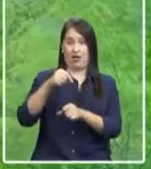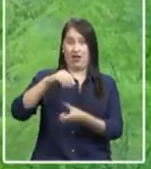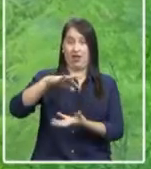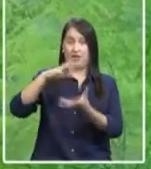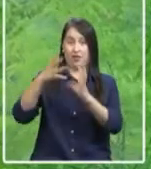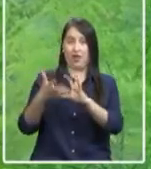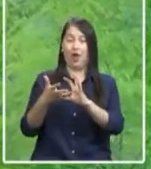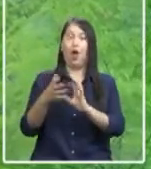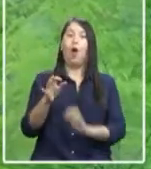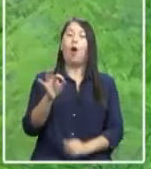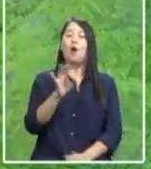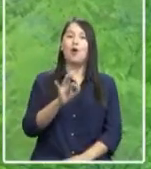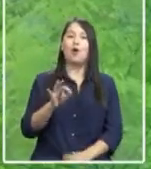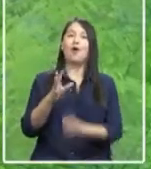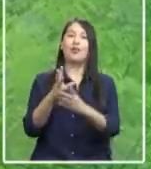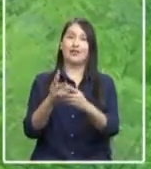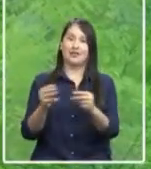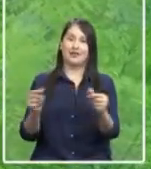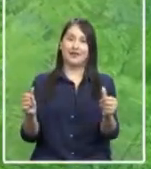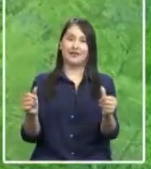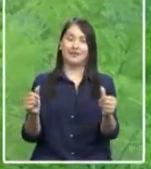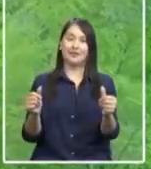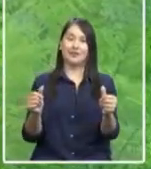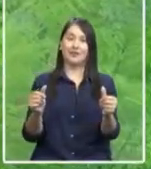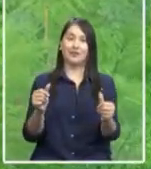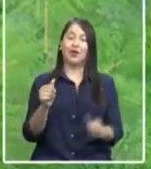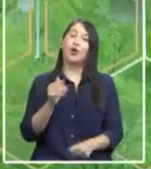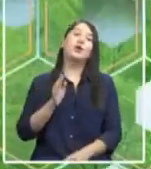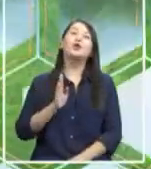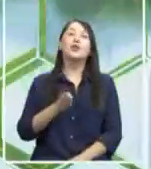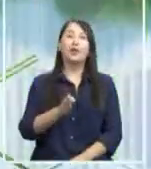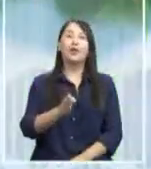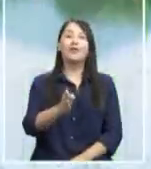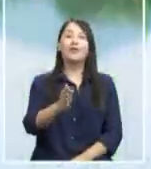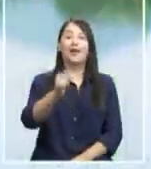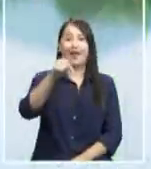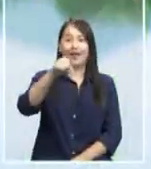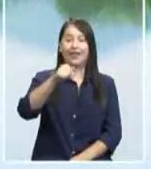Human being at this moment is the most endangered species on this planet.